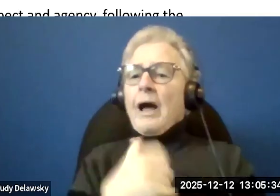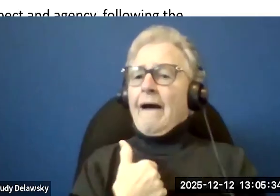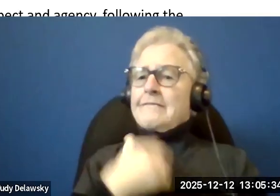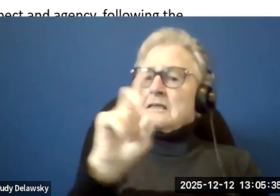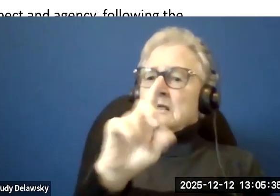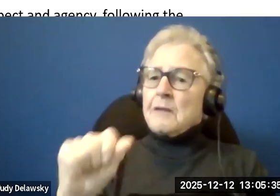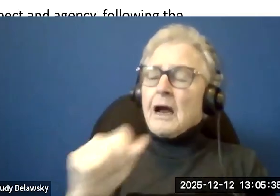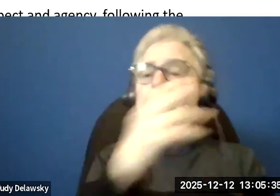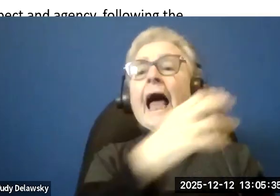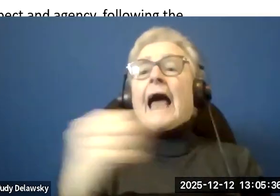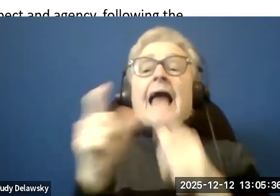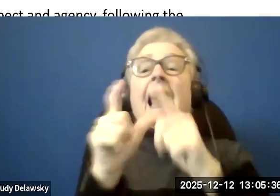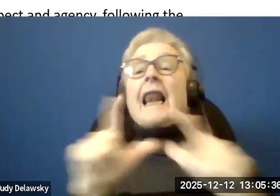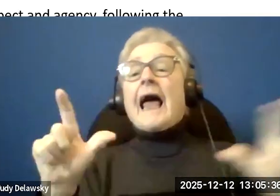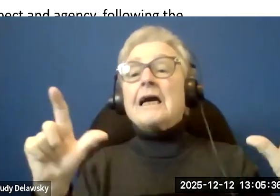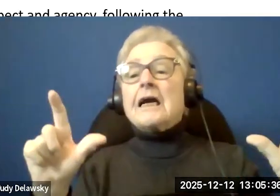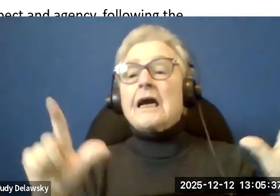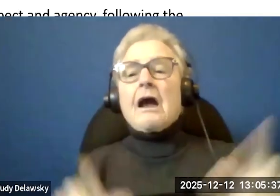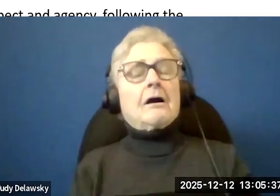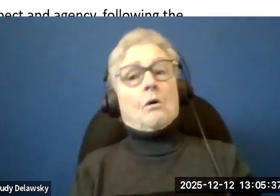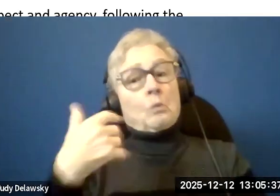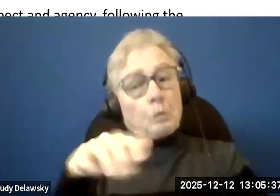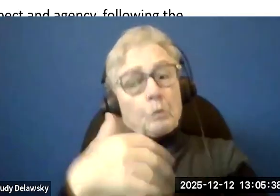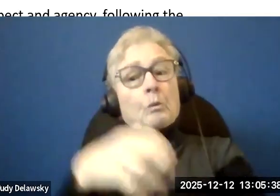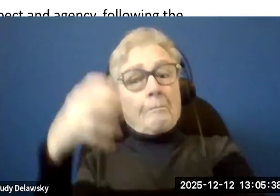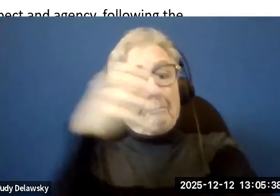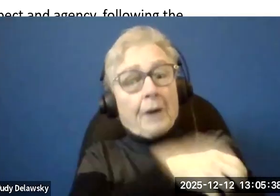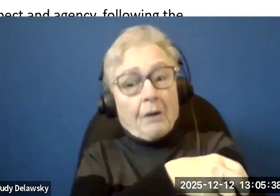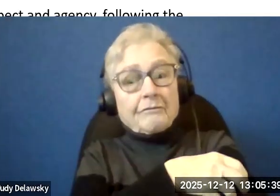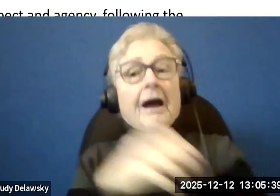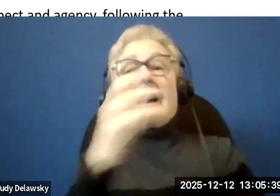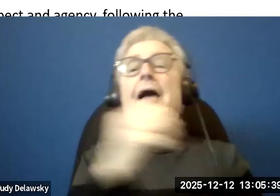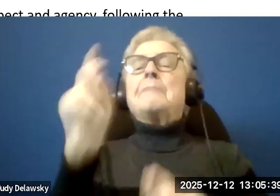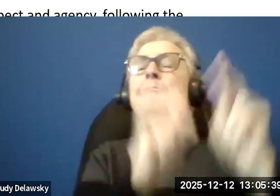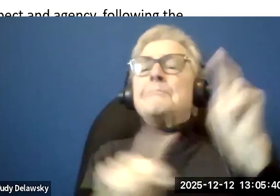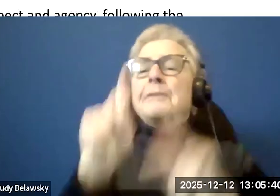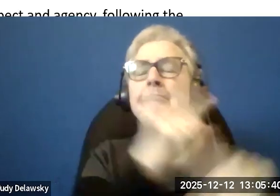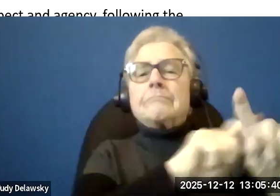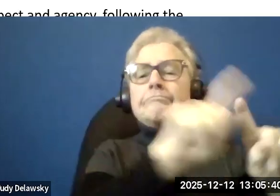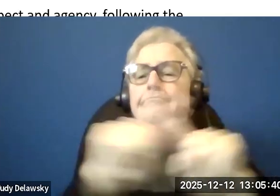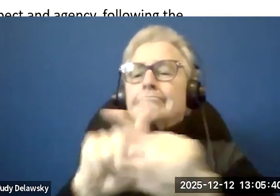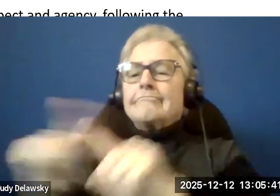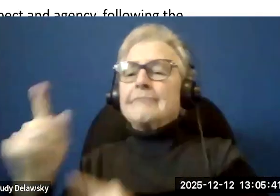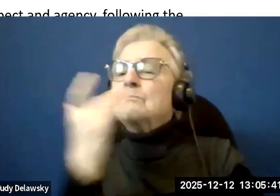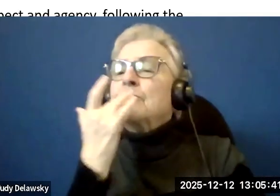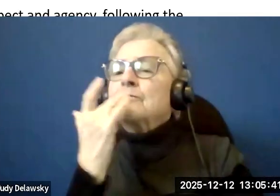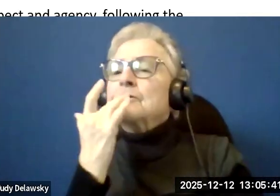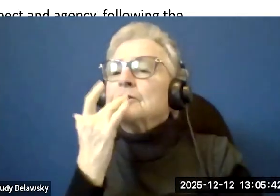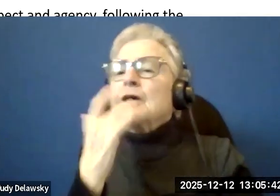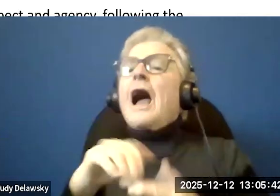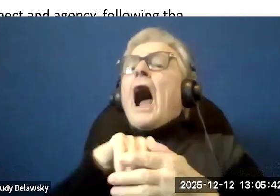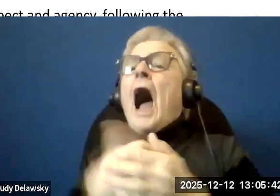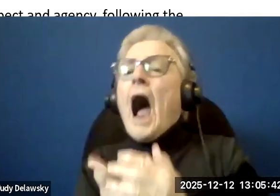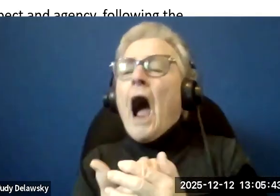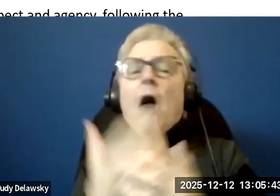know, language is very powerful and changes, and everyone has different preferences in how they would like to be referred